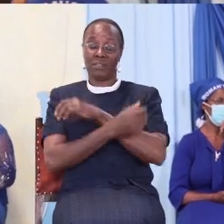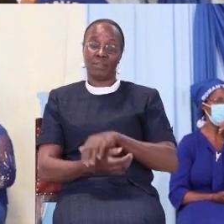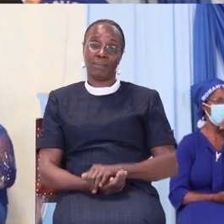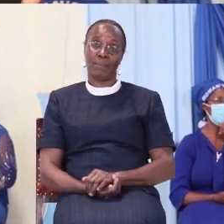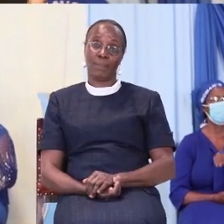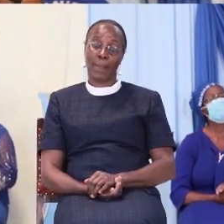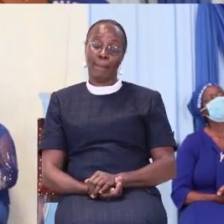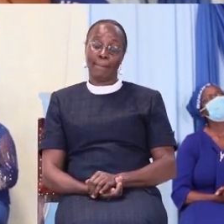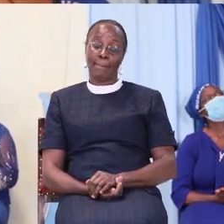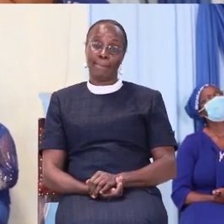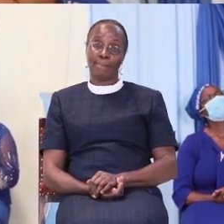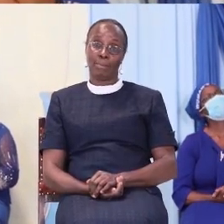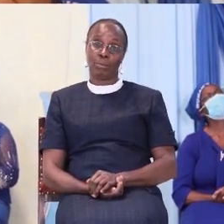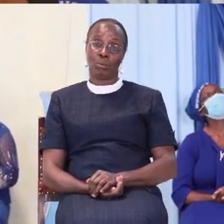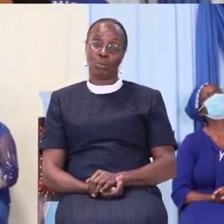of us today?